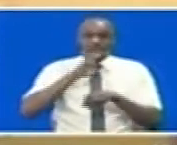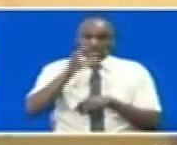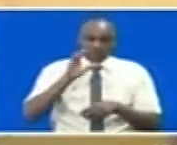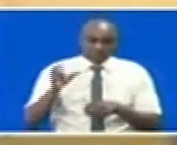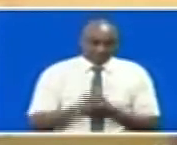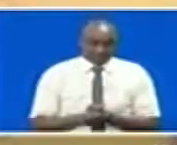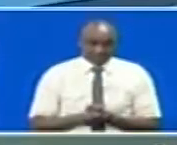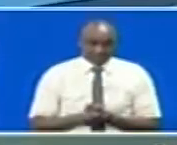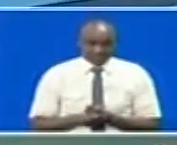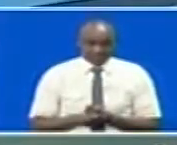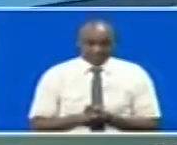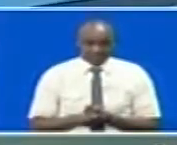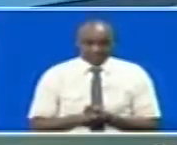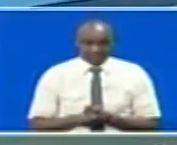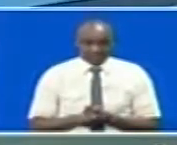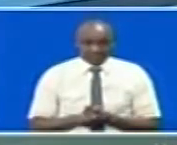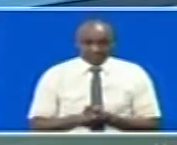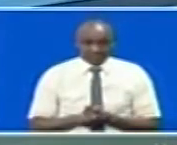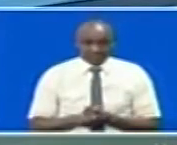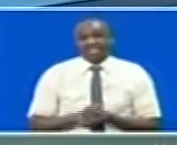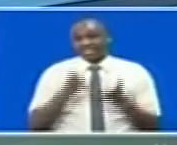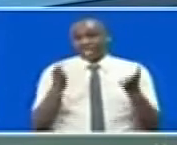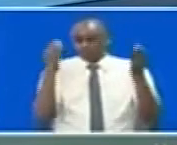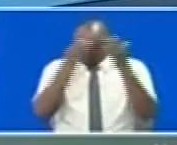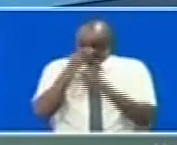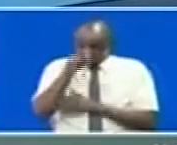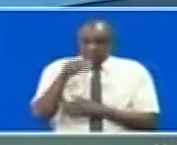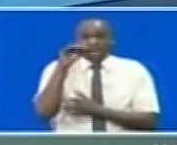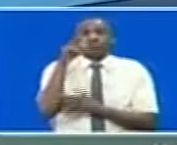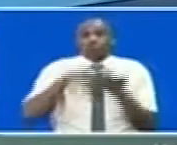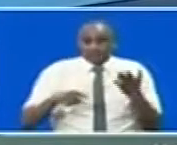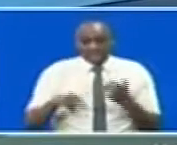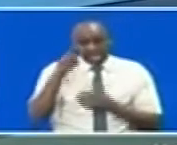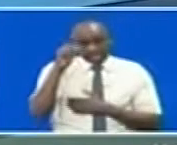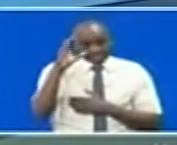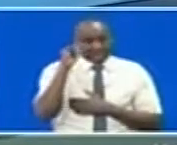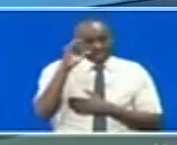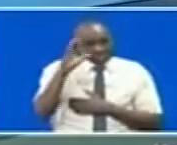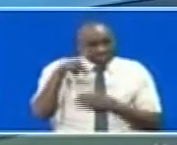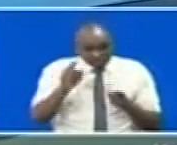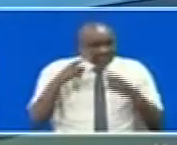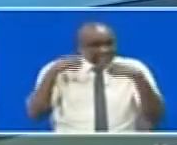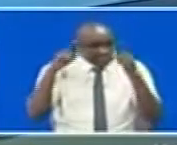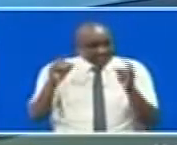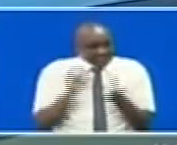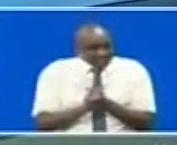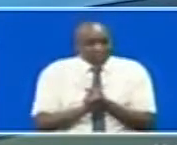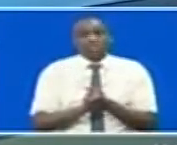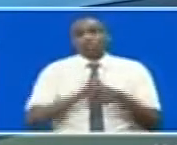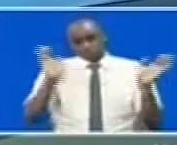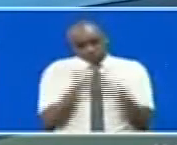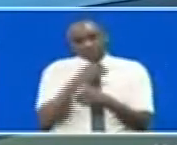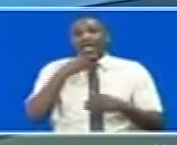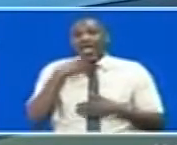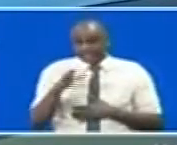County. All right, so tonight on Checkpoint, we asked you whether the NCIC has succeeded in curbing hate speech in the country. The